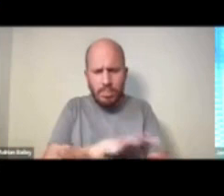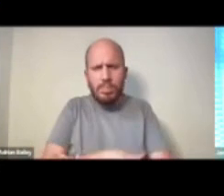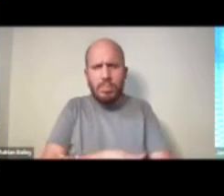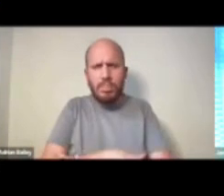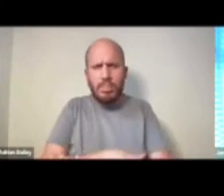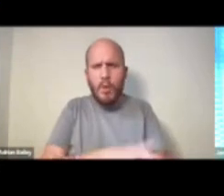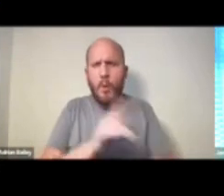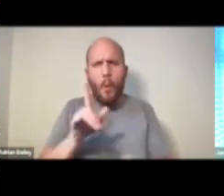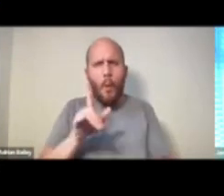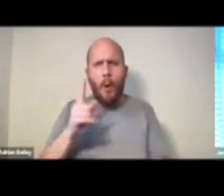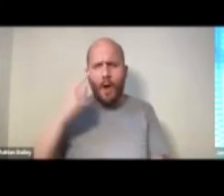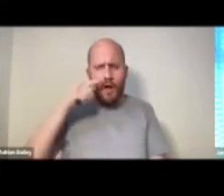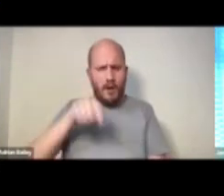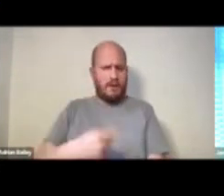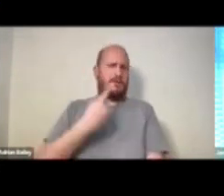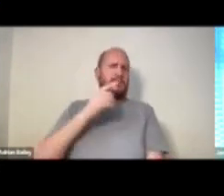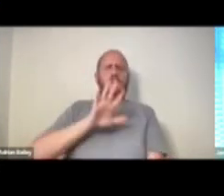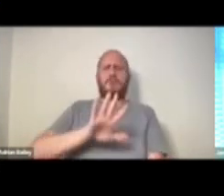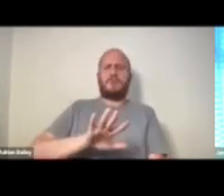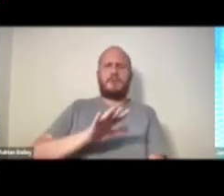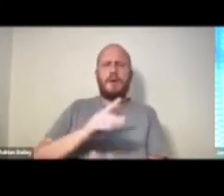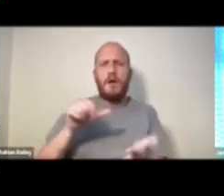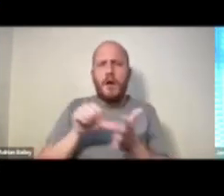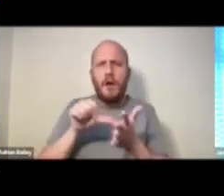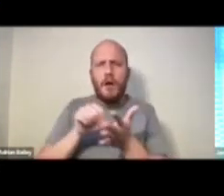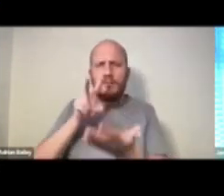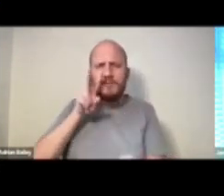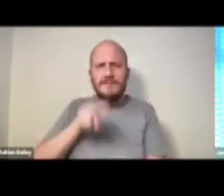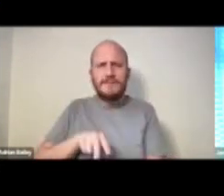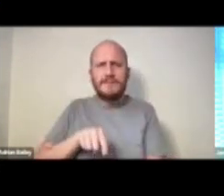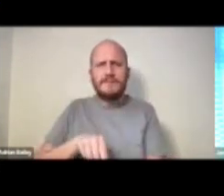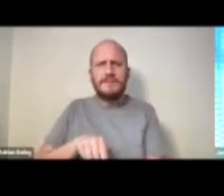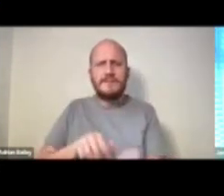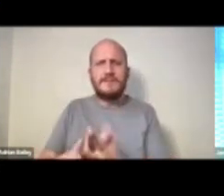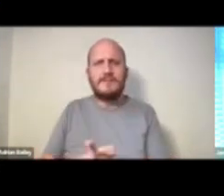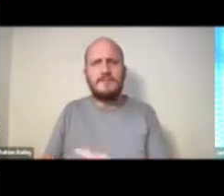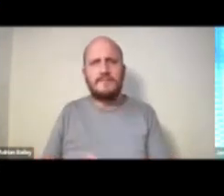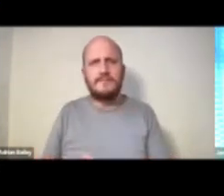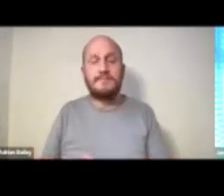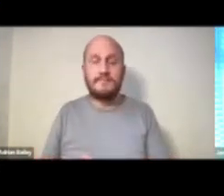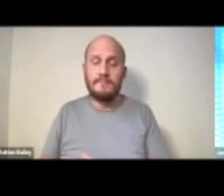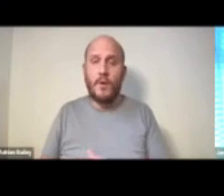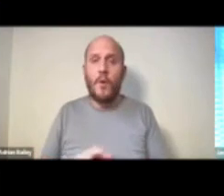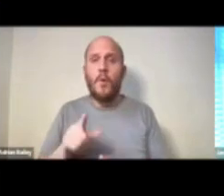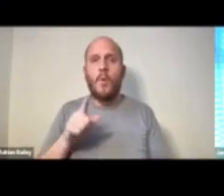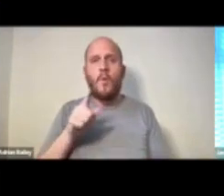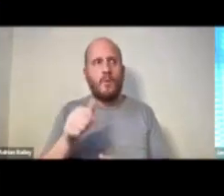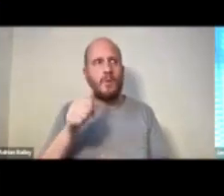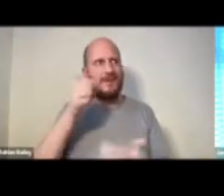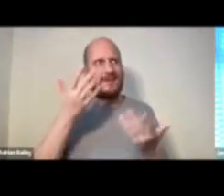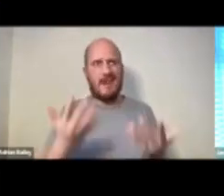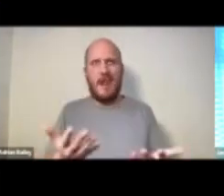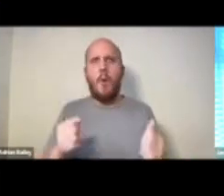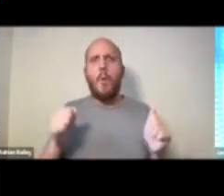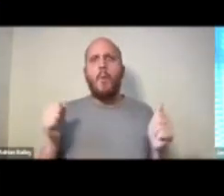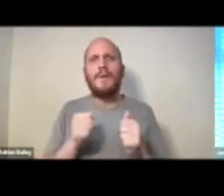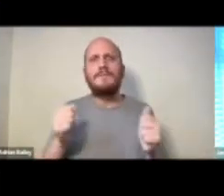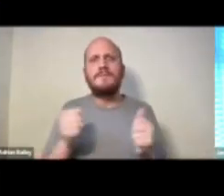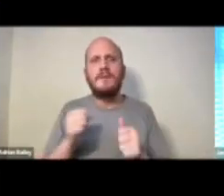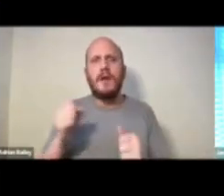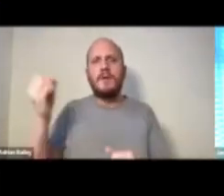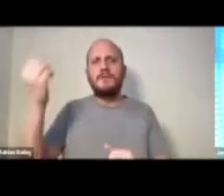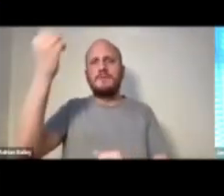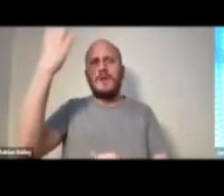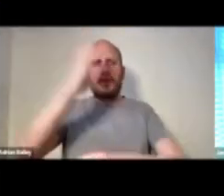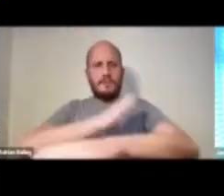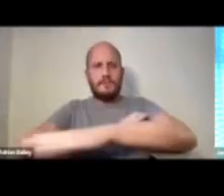glare and make it hard to see the questions on the screen. So especially with the low winter sun that we have at the moment, you might need to find a